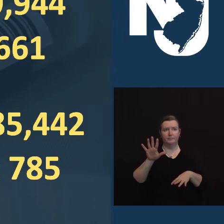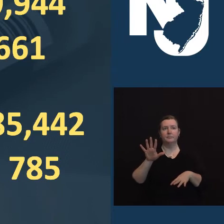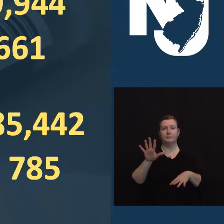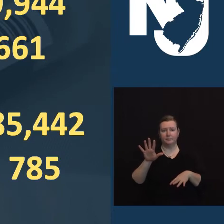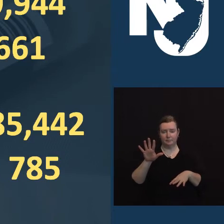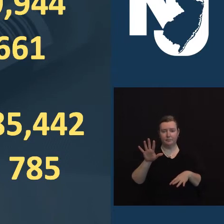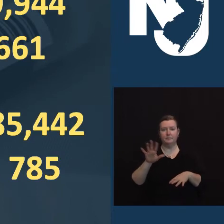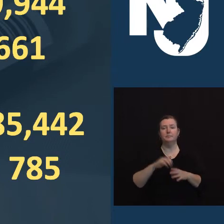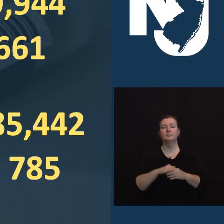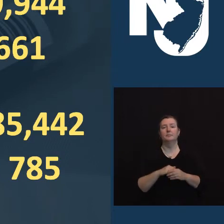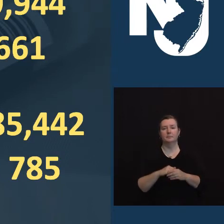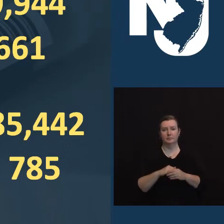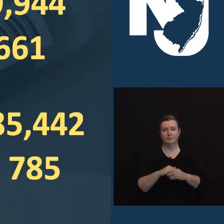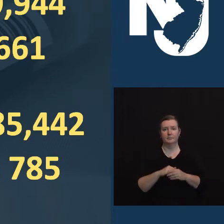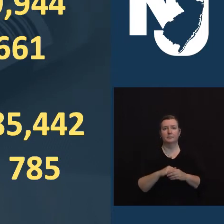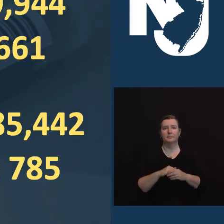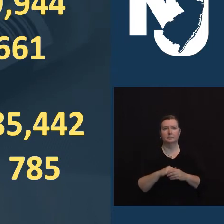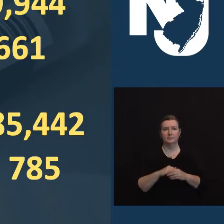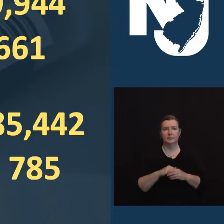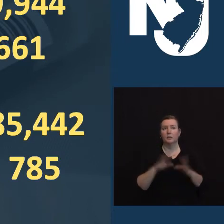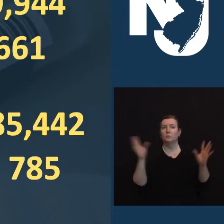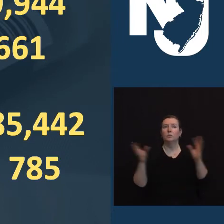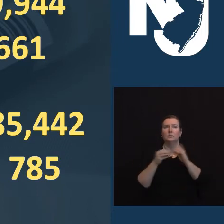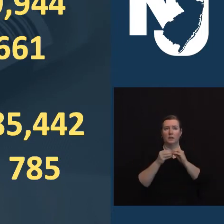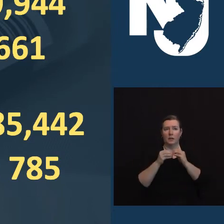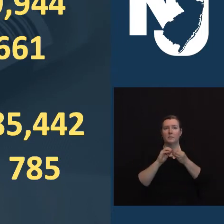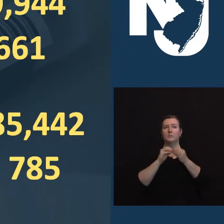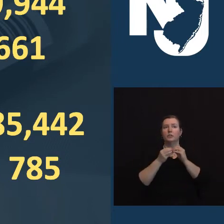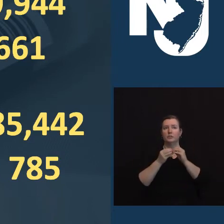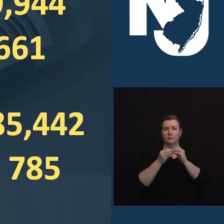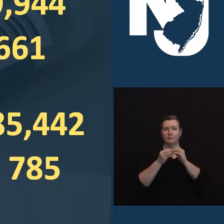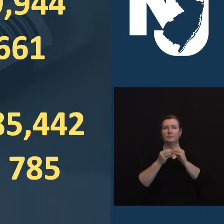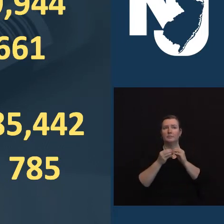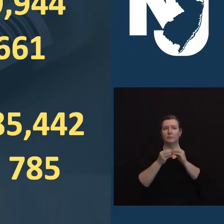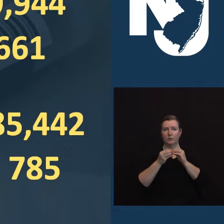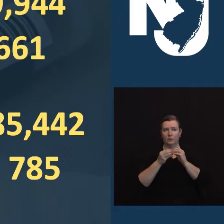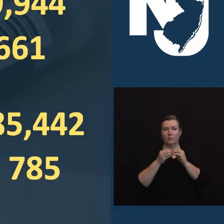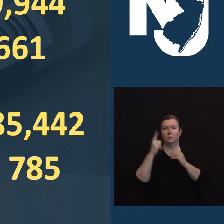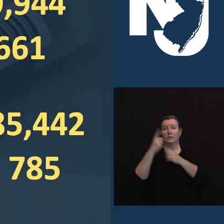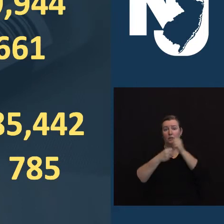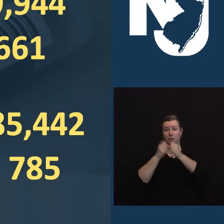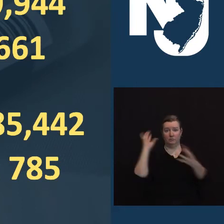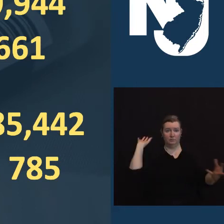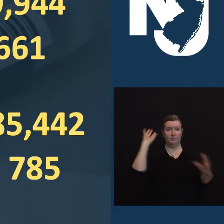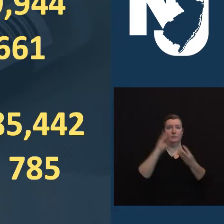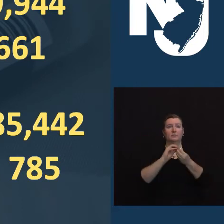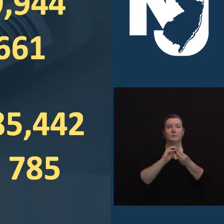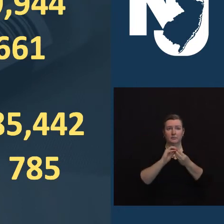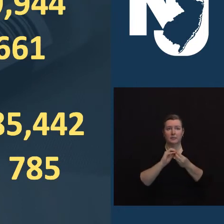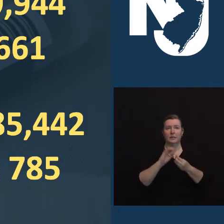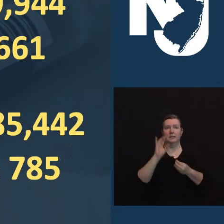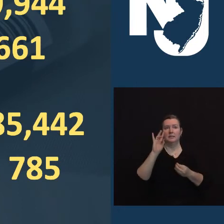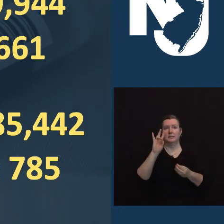number of reported test results reaching back nearly 1 year now is